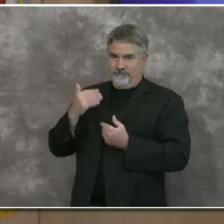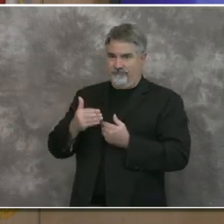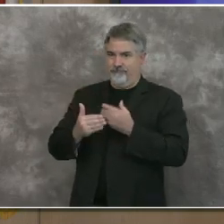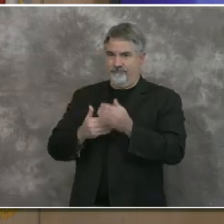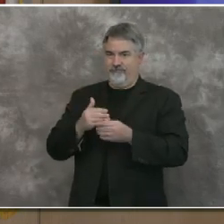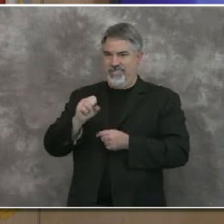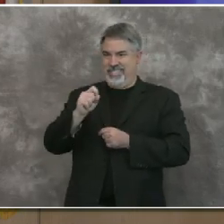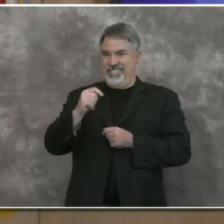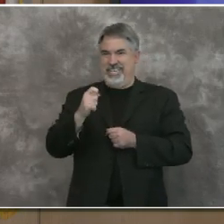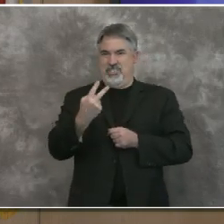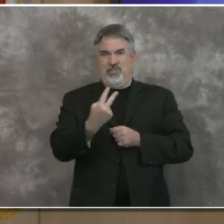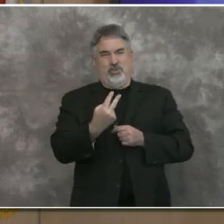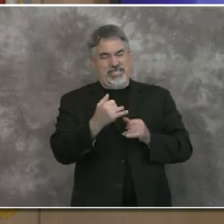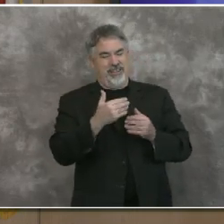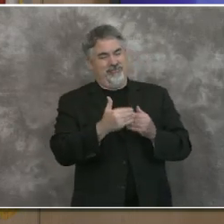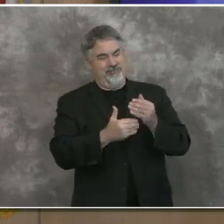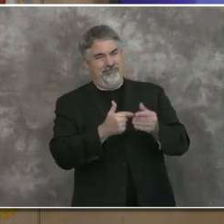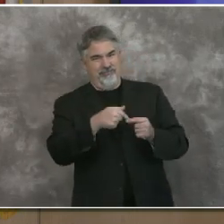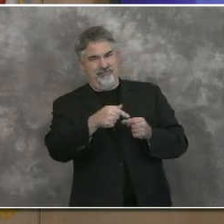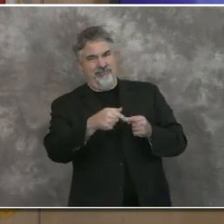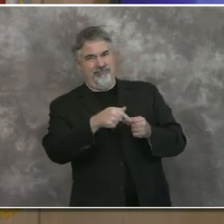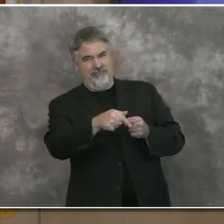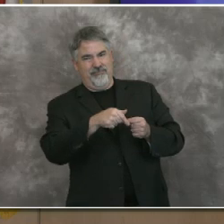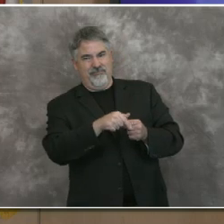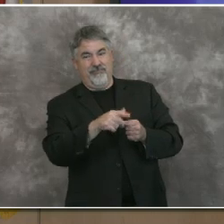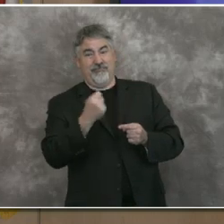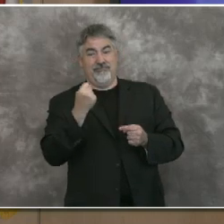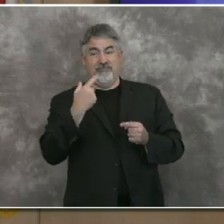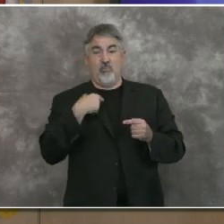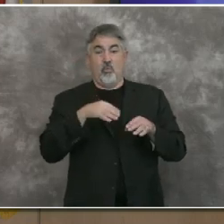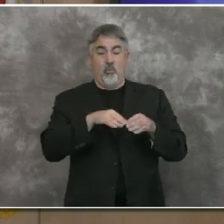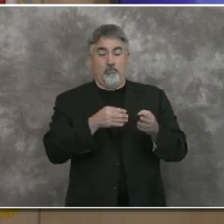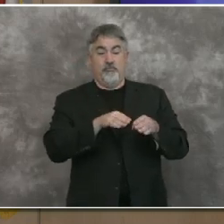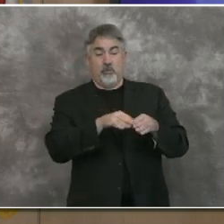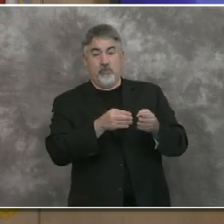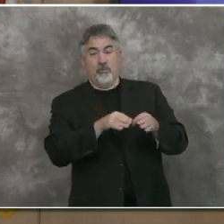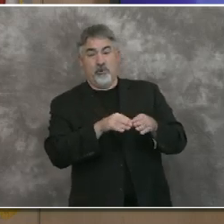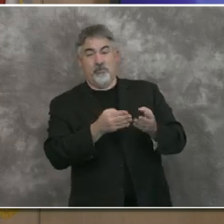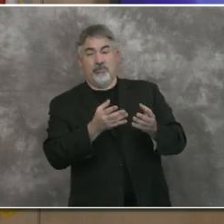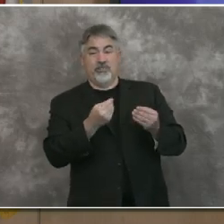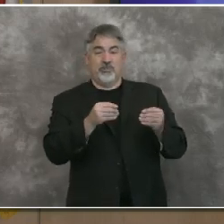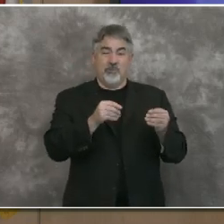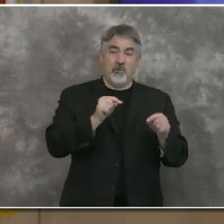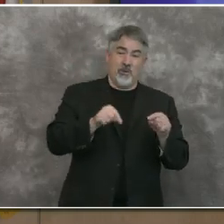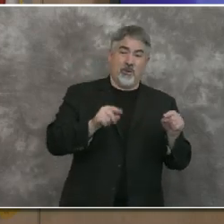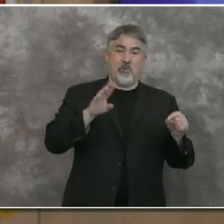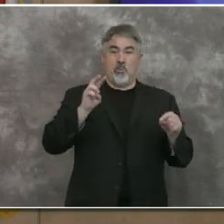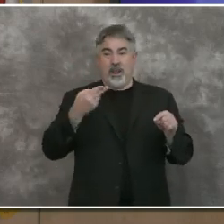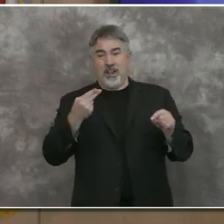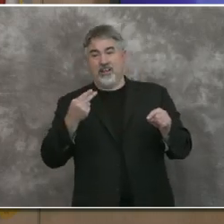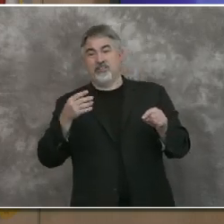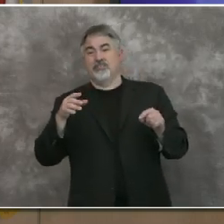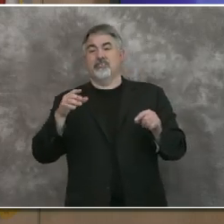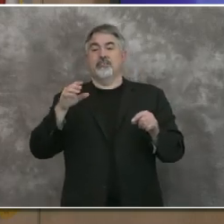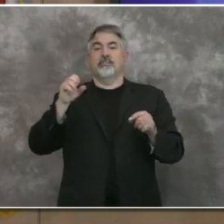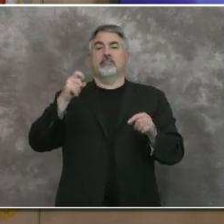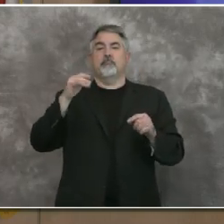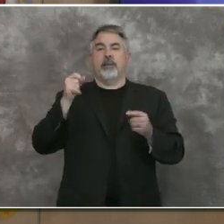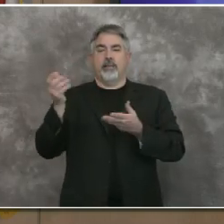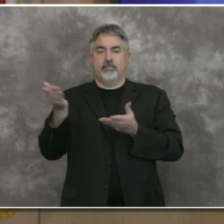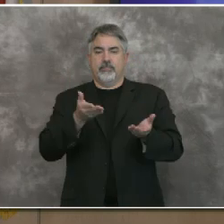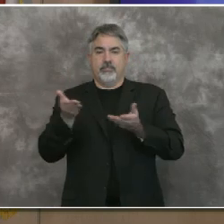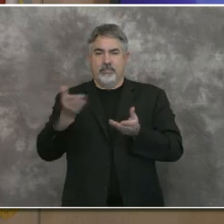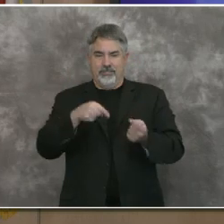consistent with the state. Last week, we opened large sections of retail, warehouse, manufacturing, supply chain, logistics. Earlier this week, we